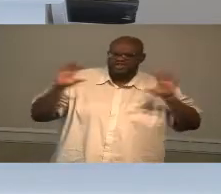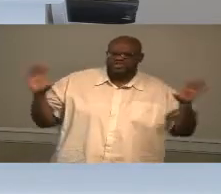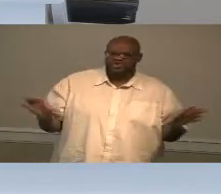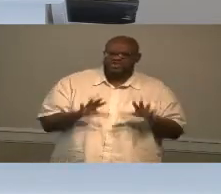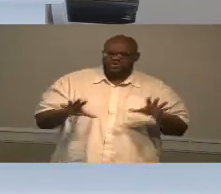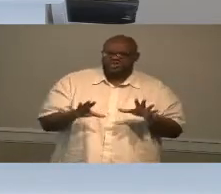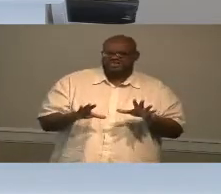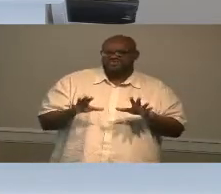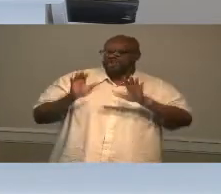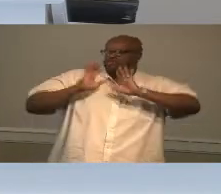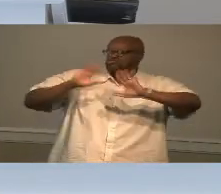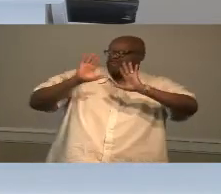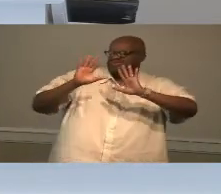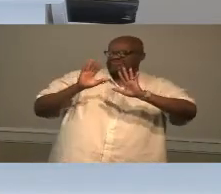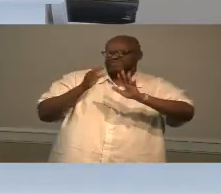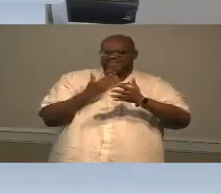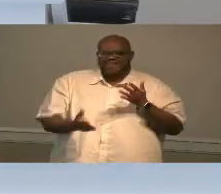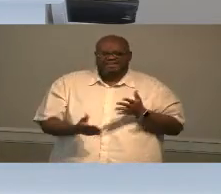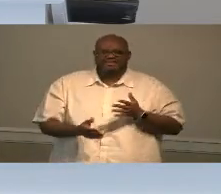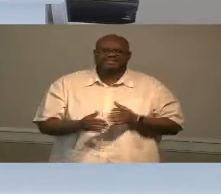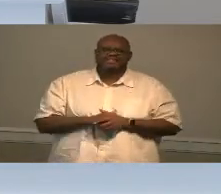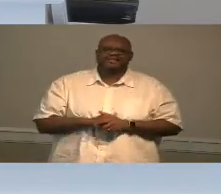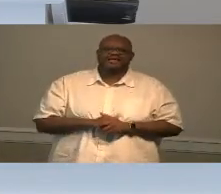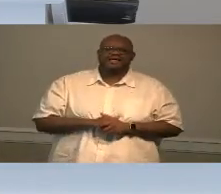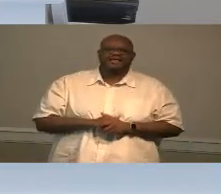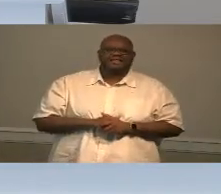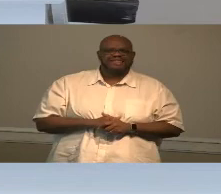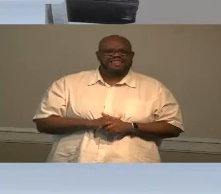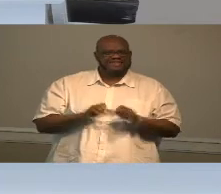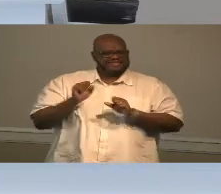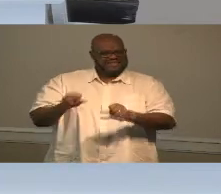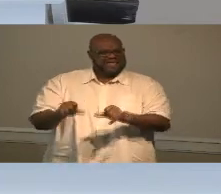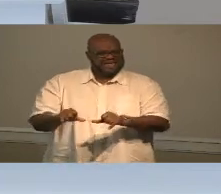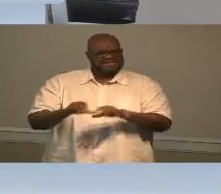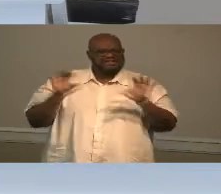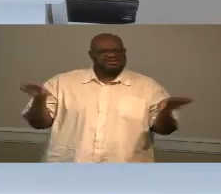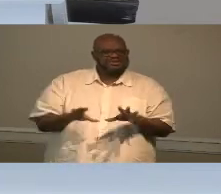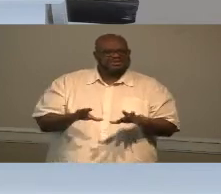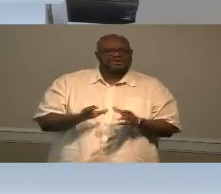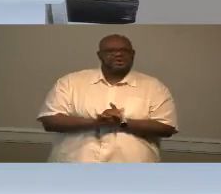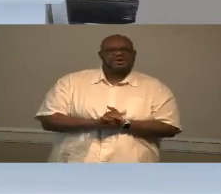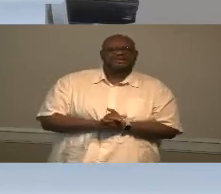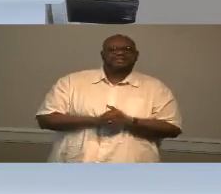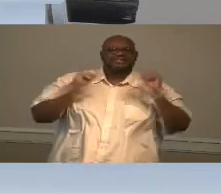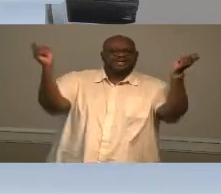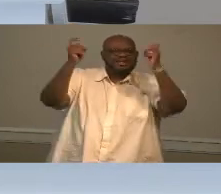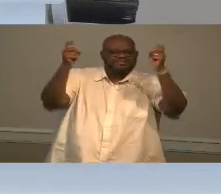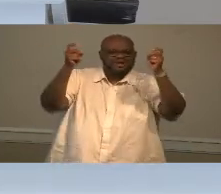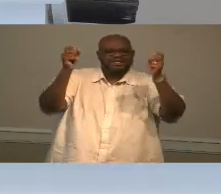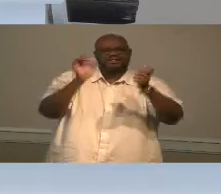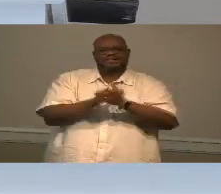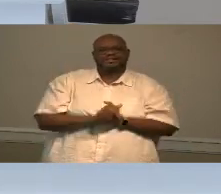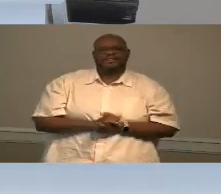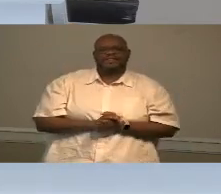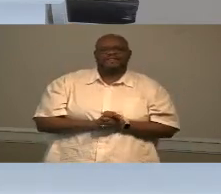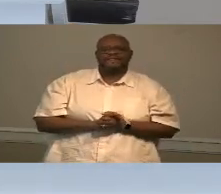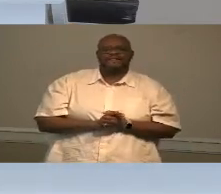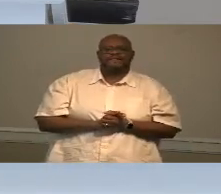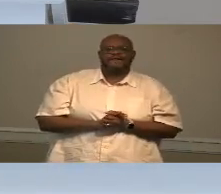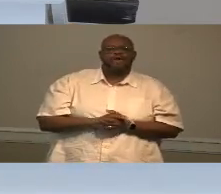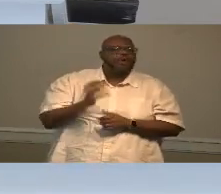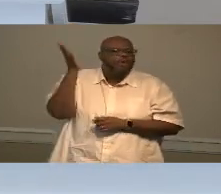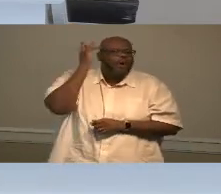took part in a great miracle. Let's bask in this glory. Why should we go to the other